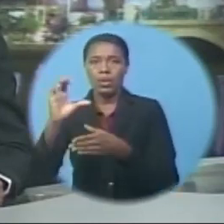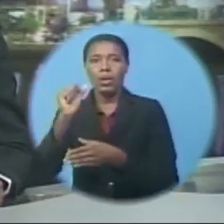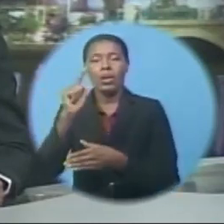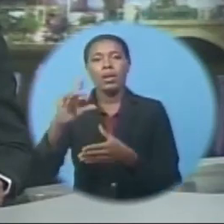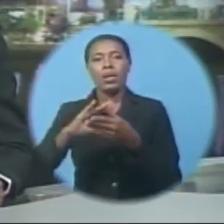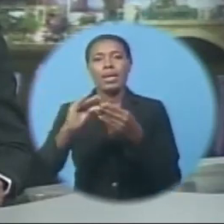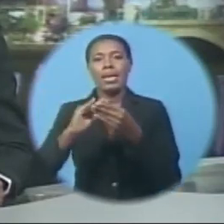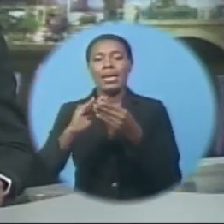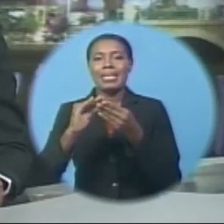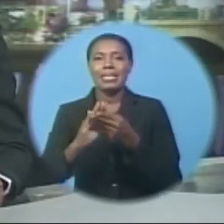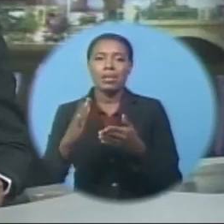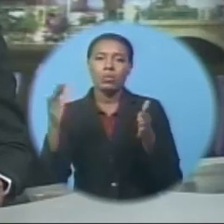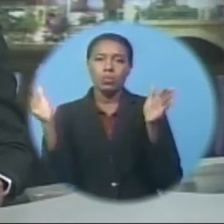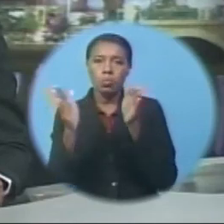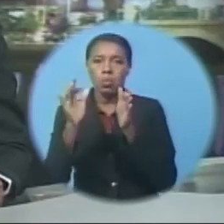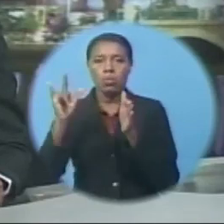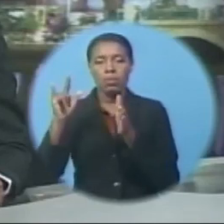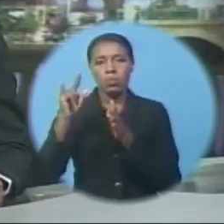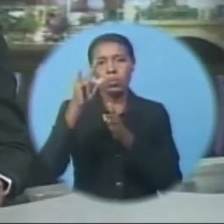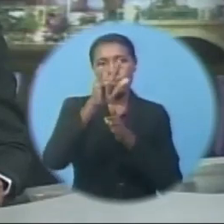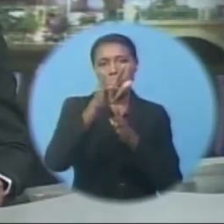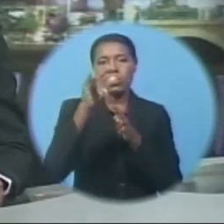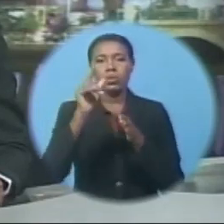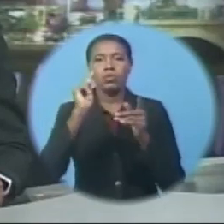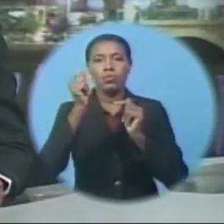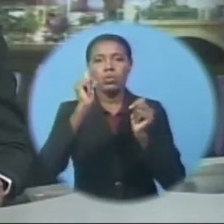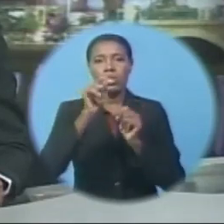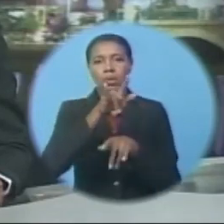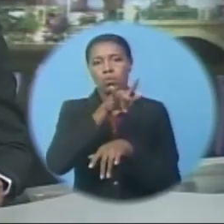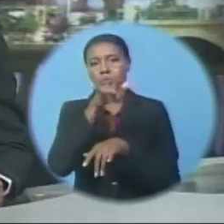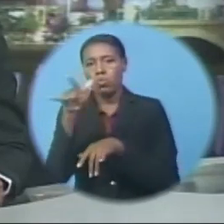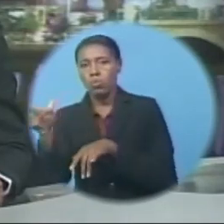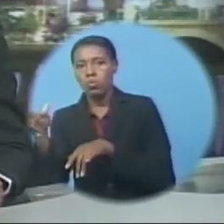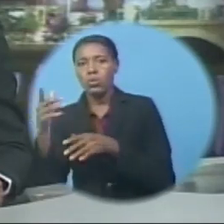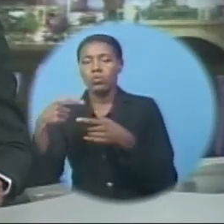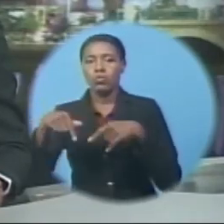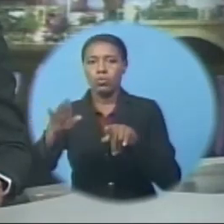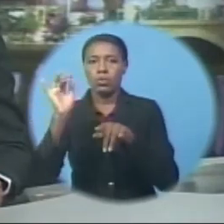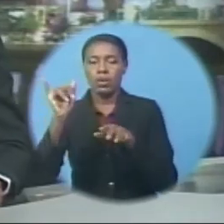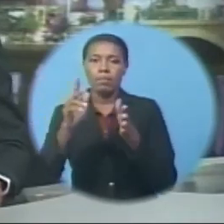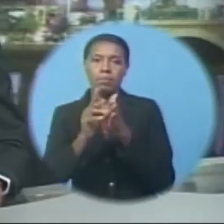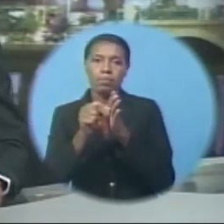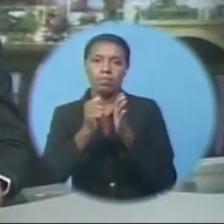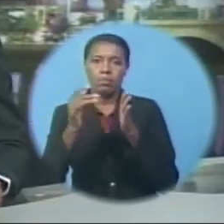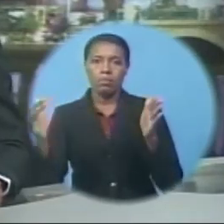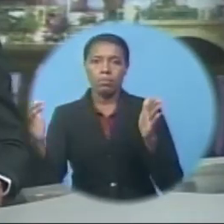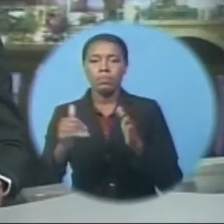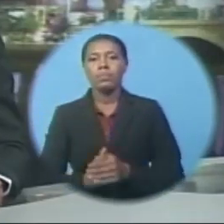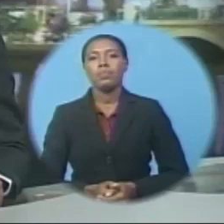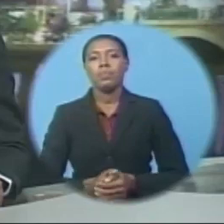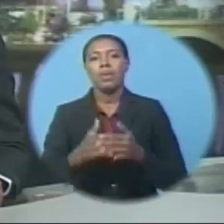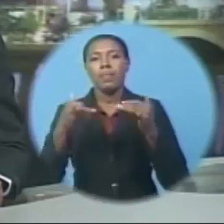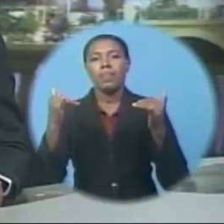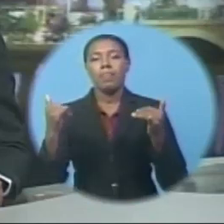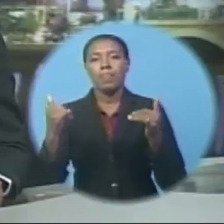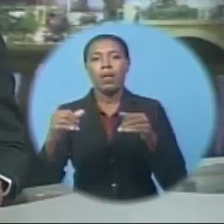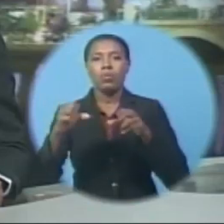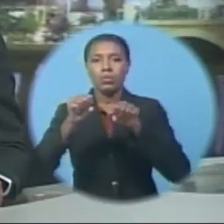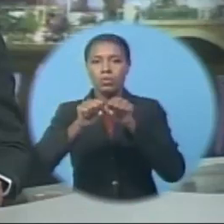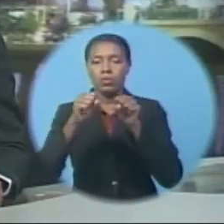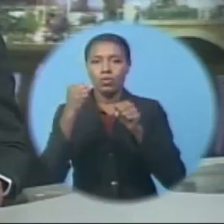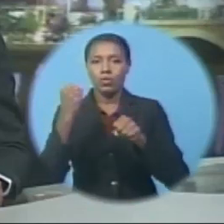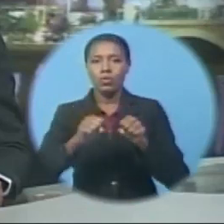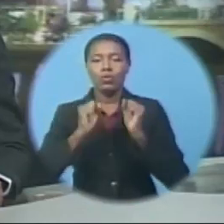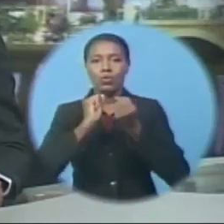flights between Trinidad and Tobago and the Eugene F. Correa International during that period. All sports is next, but here's a tip